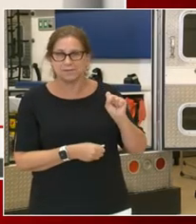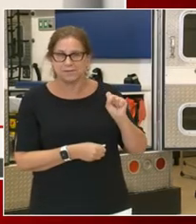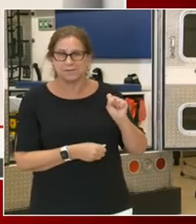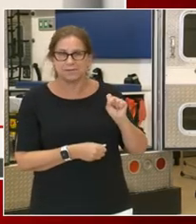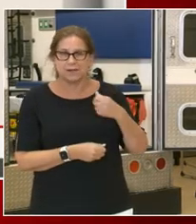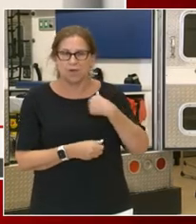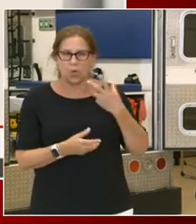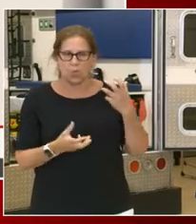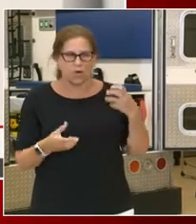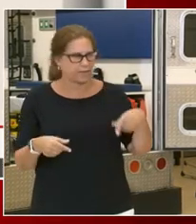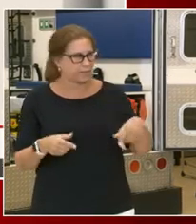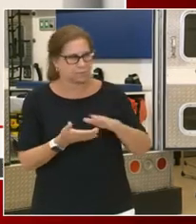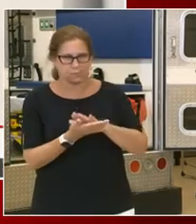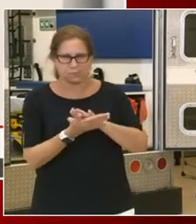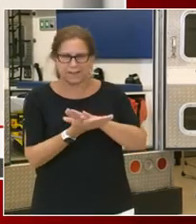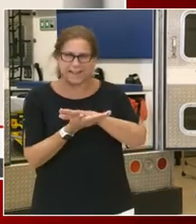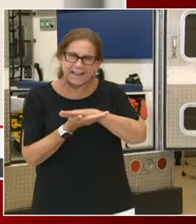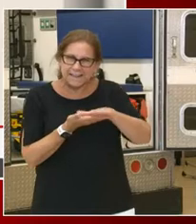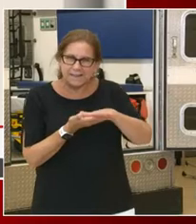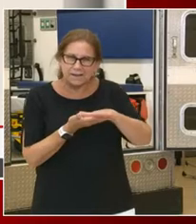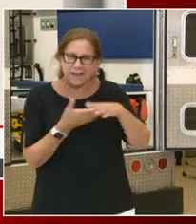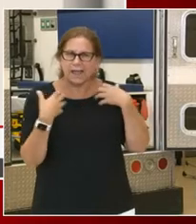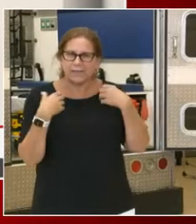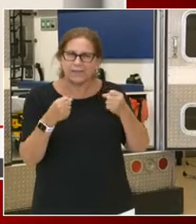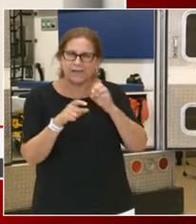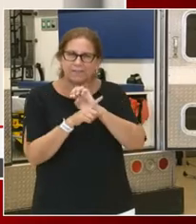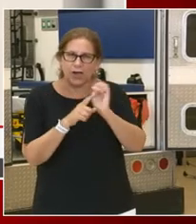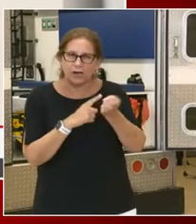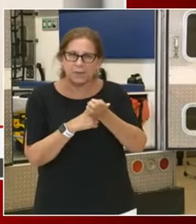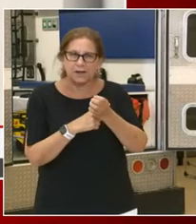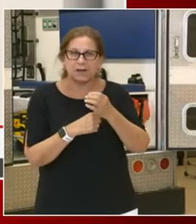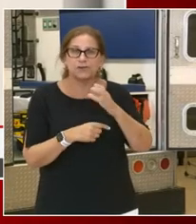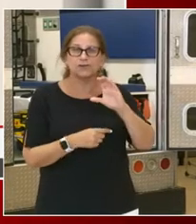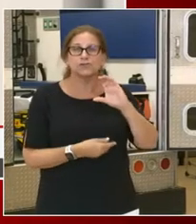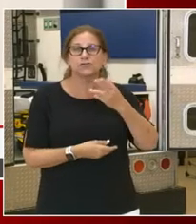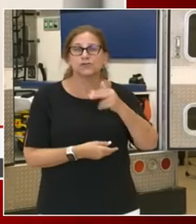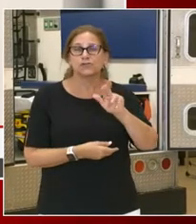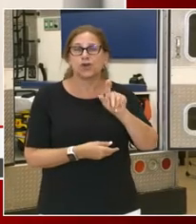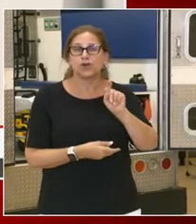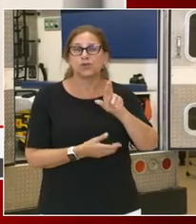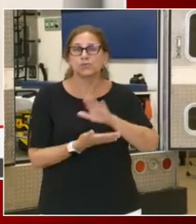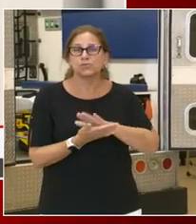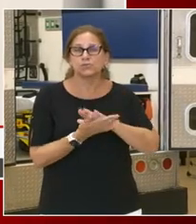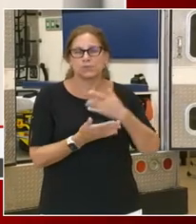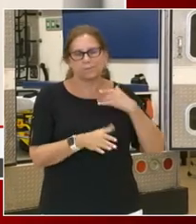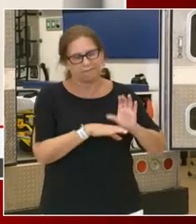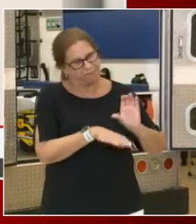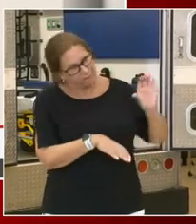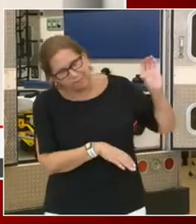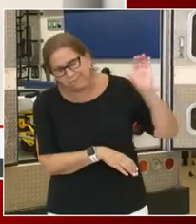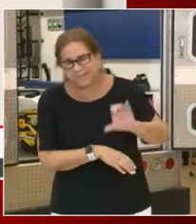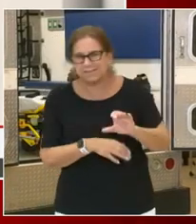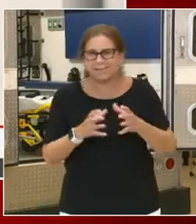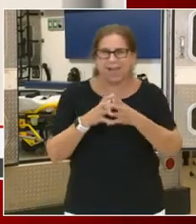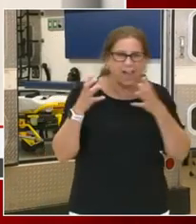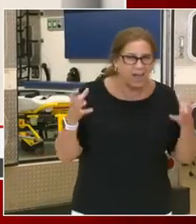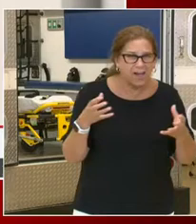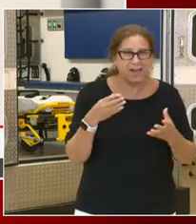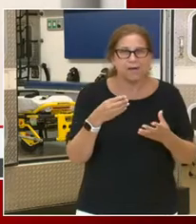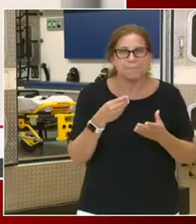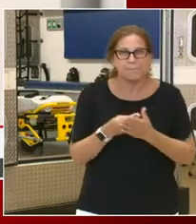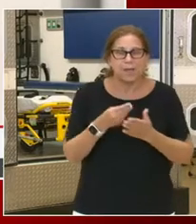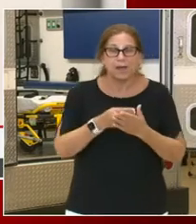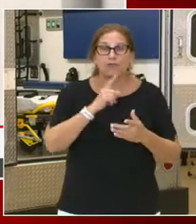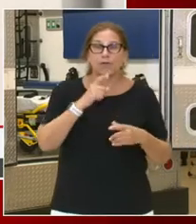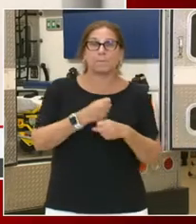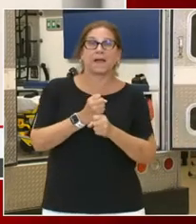charter leaders have been spending a lot of time investing in making sure that the buildings are safe. But I think the other part that has really been joyful for